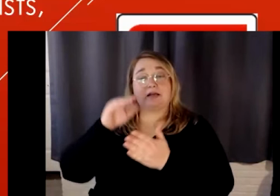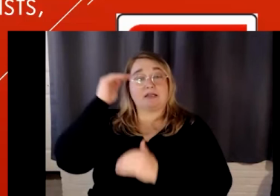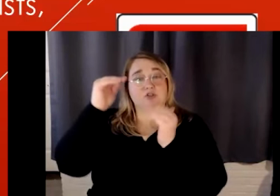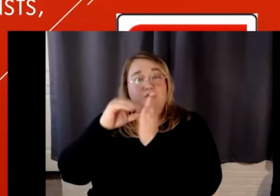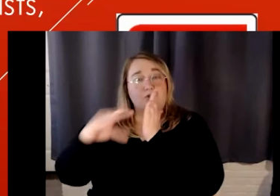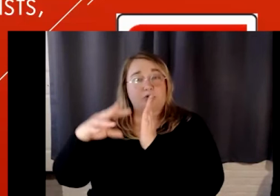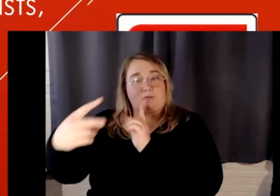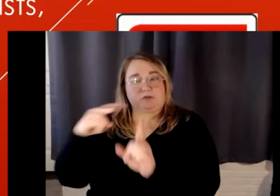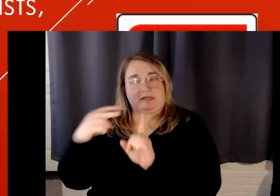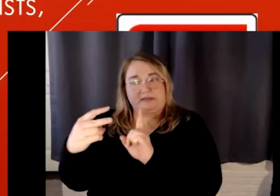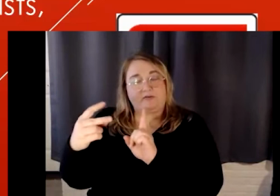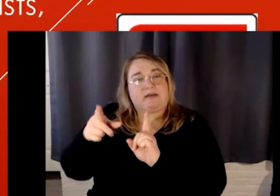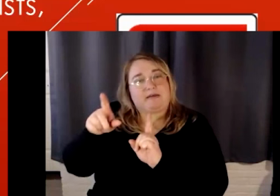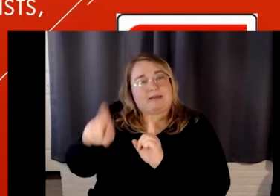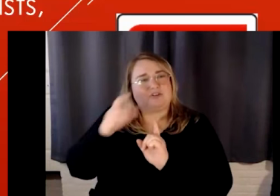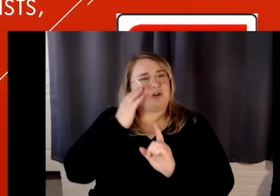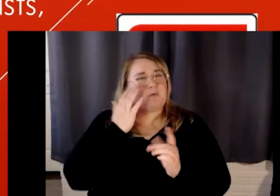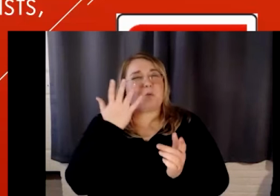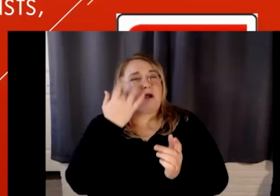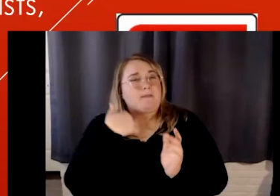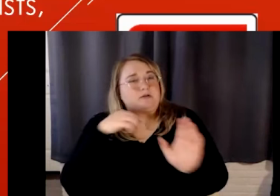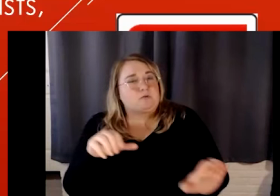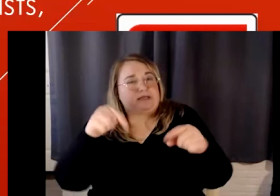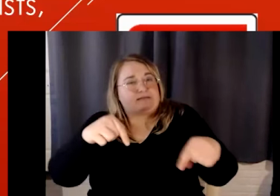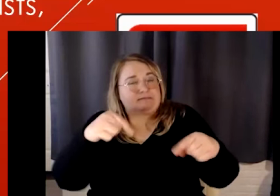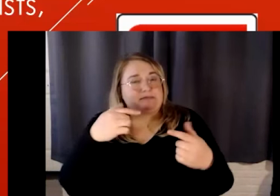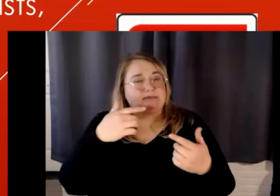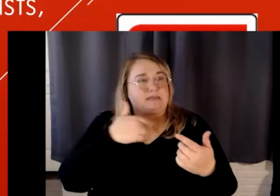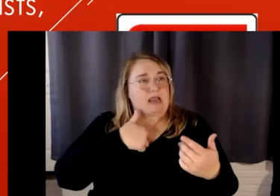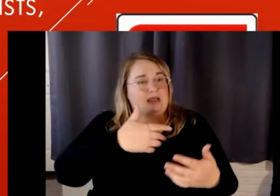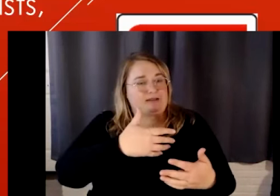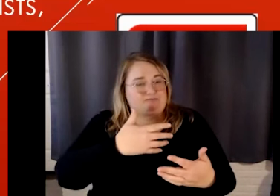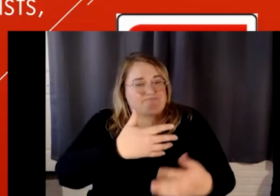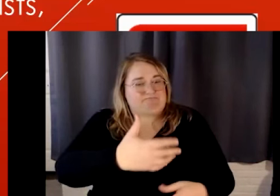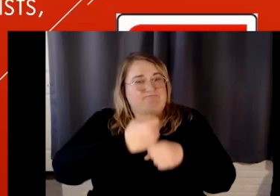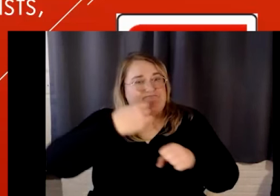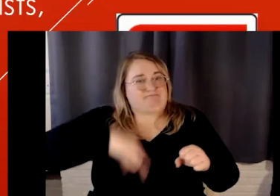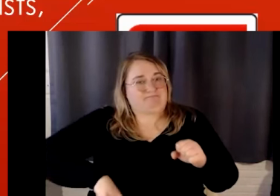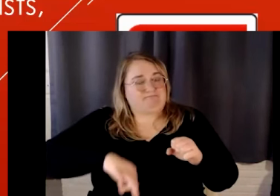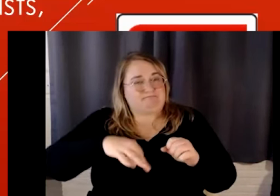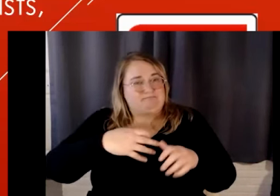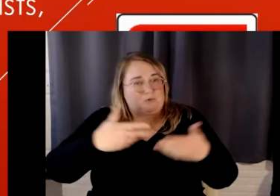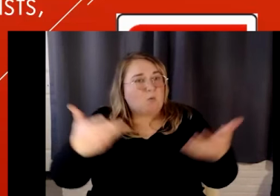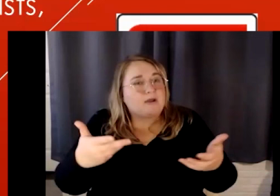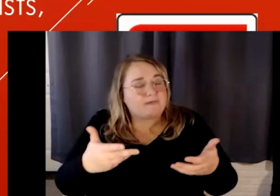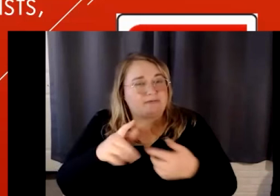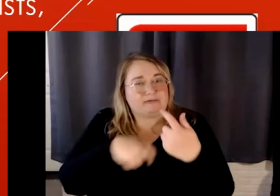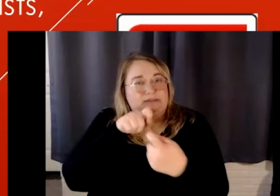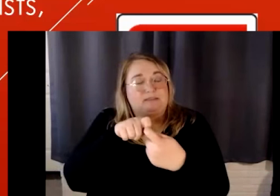doing it? What are they going to get out of the deal? It goes so far towards their